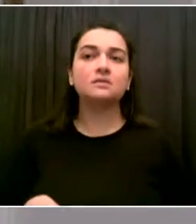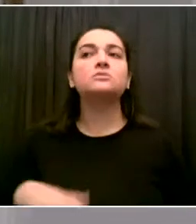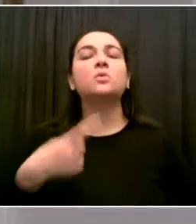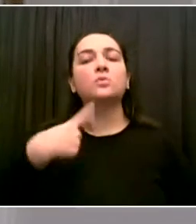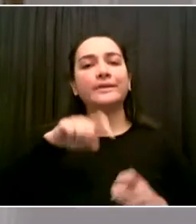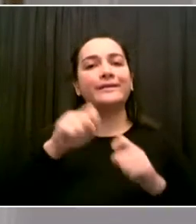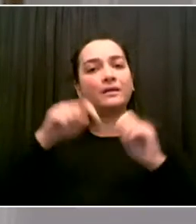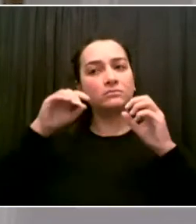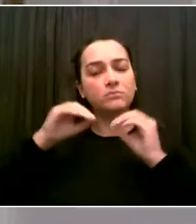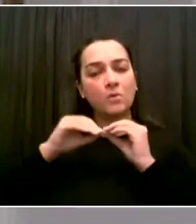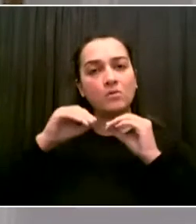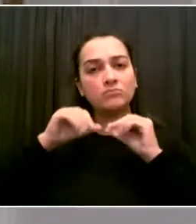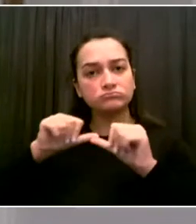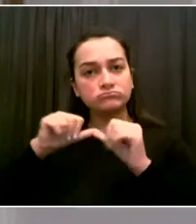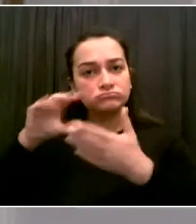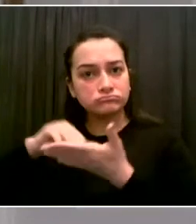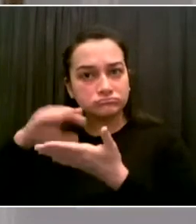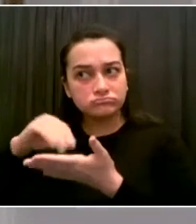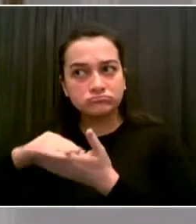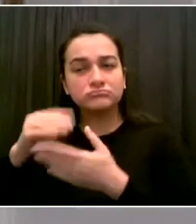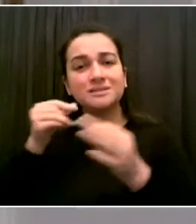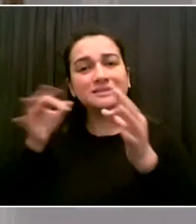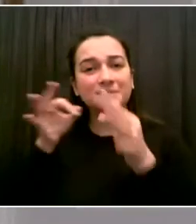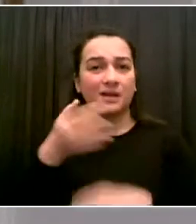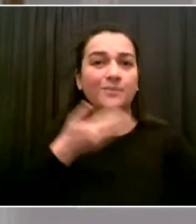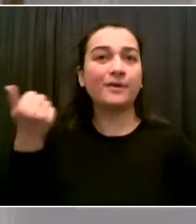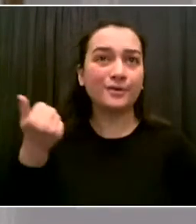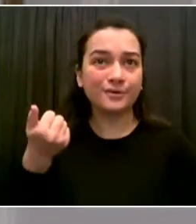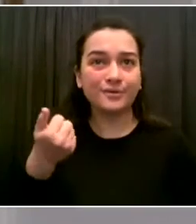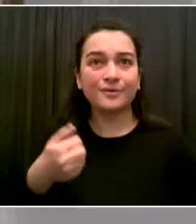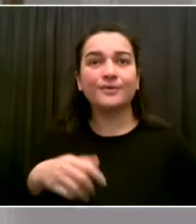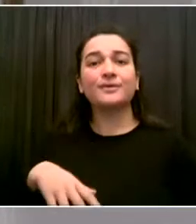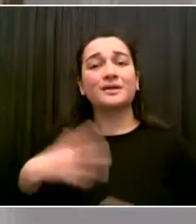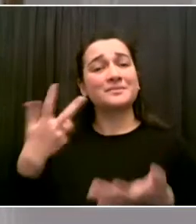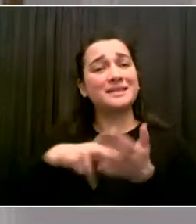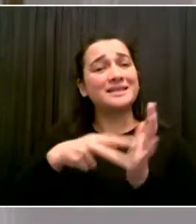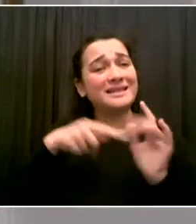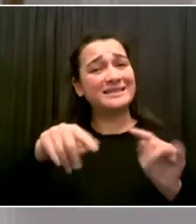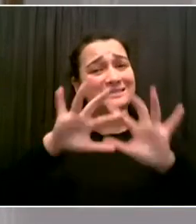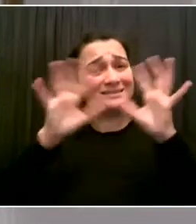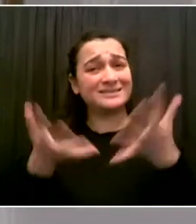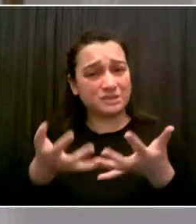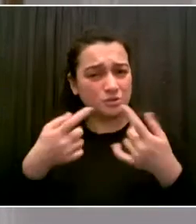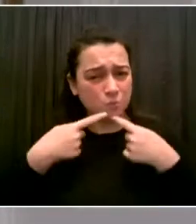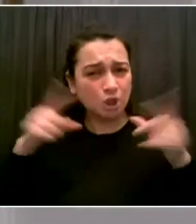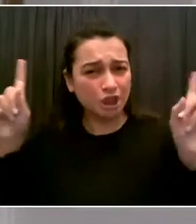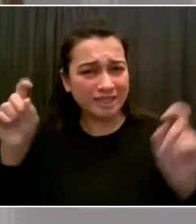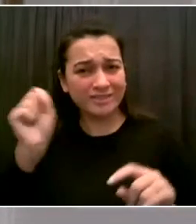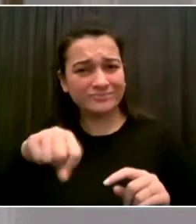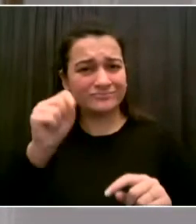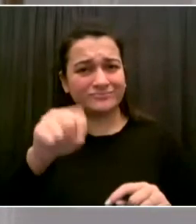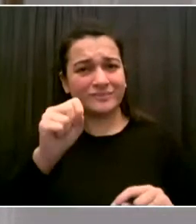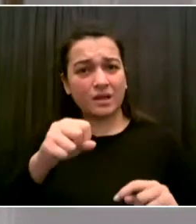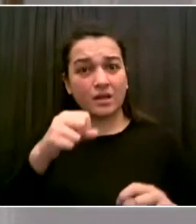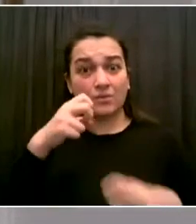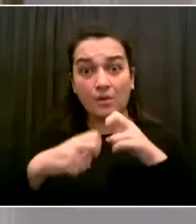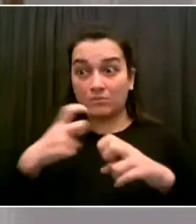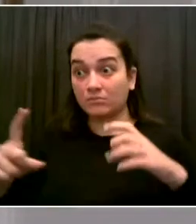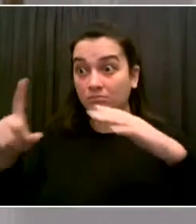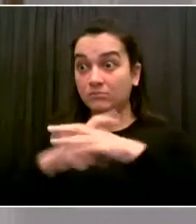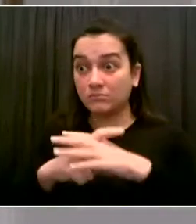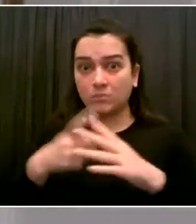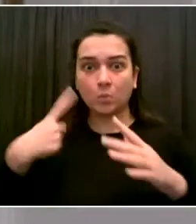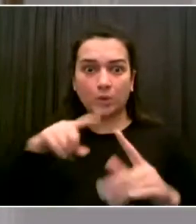we're always going to use the best evidence. And the best evidence indicates that vaccines work. And this vaccine is